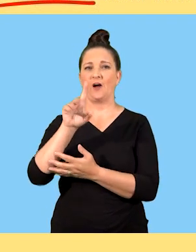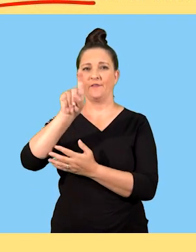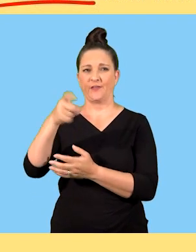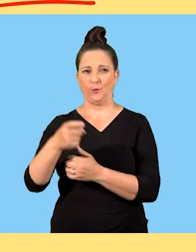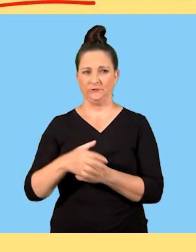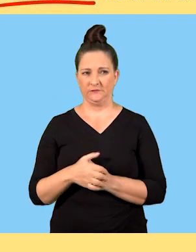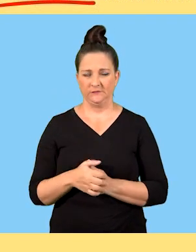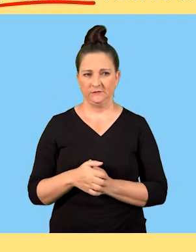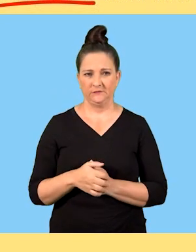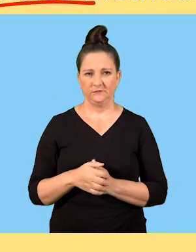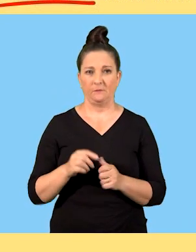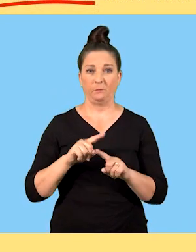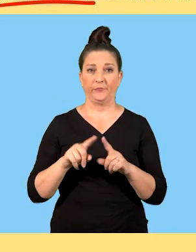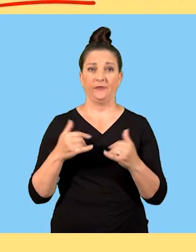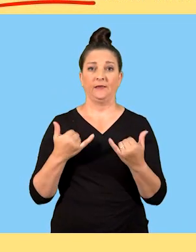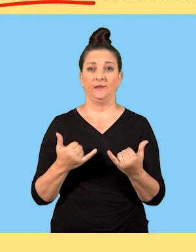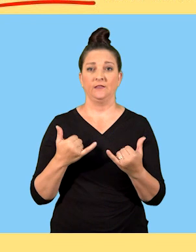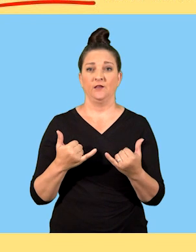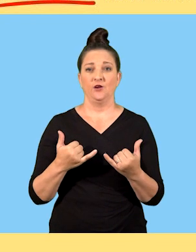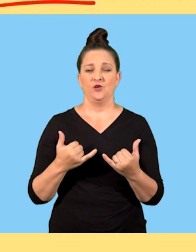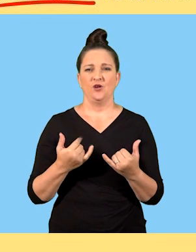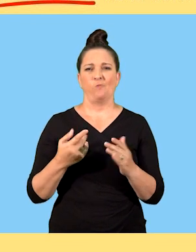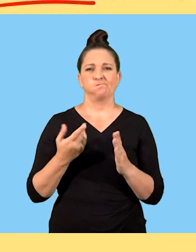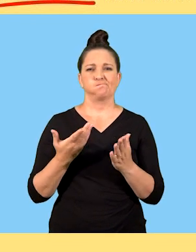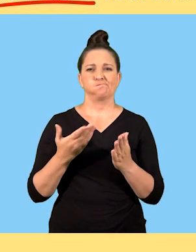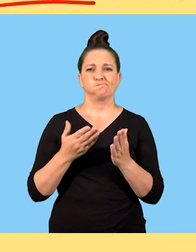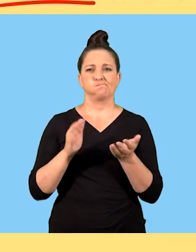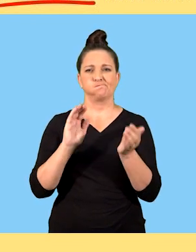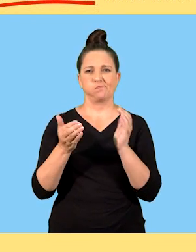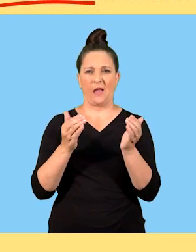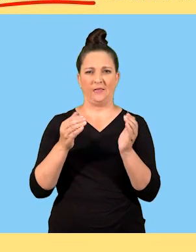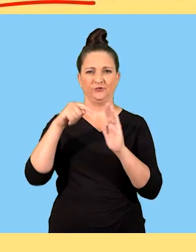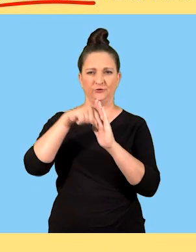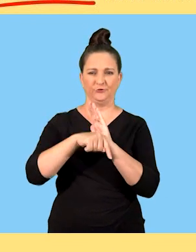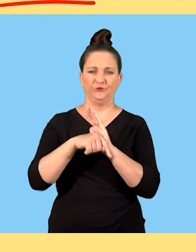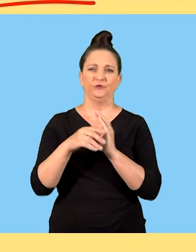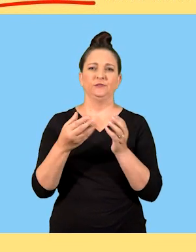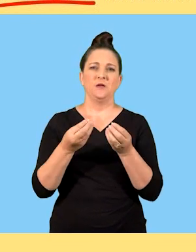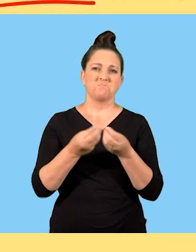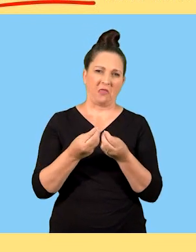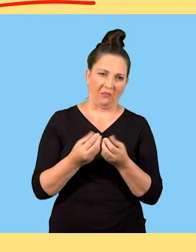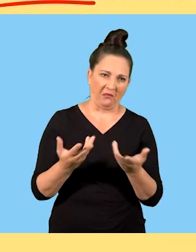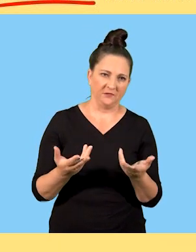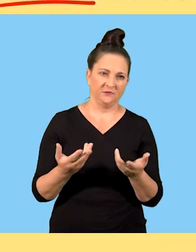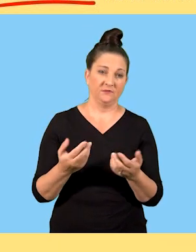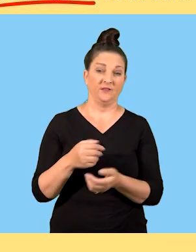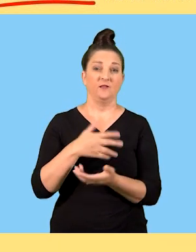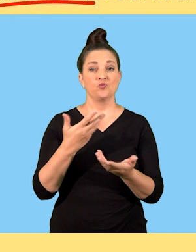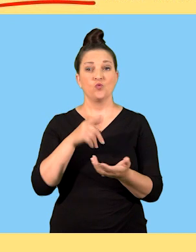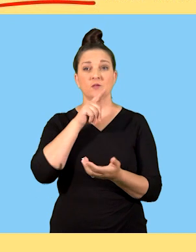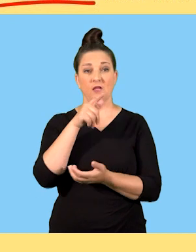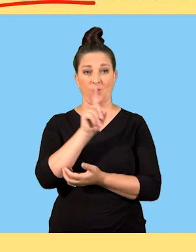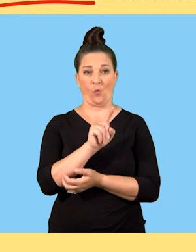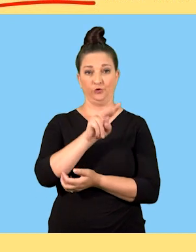But on equipment, I'm calculating depreciation using the diminishing balance method. That means I would therefore